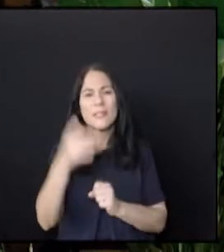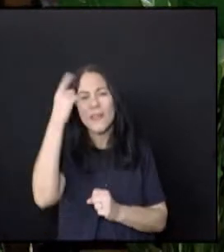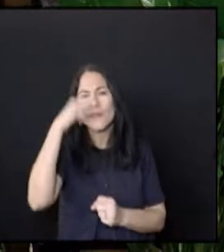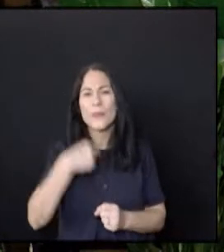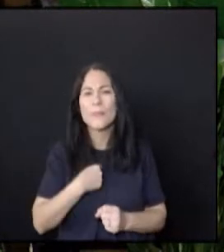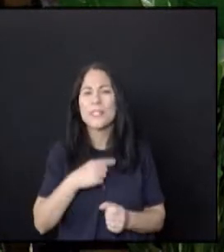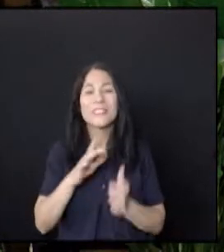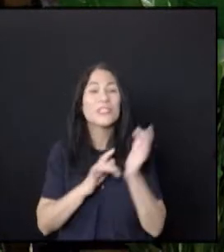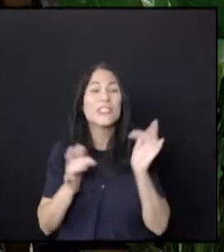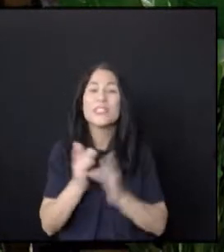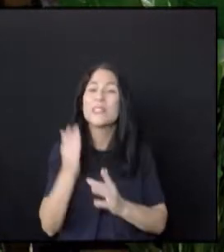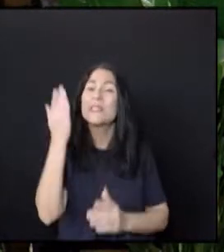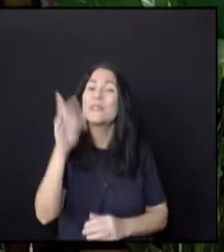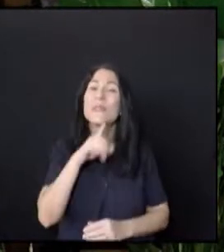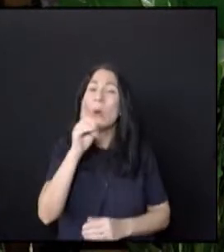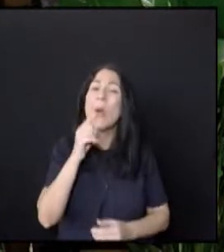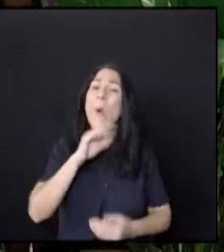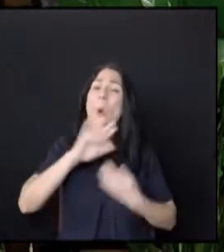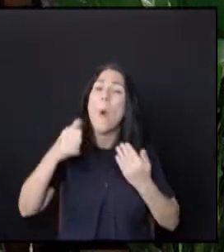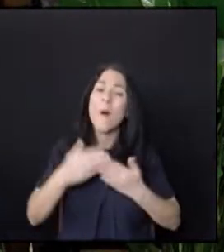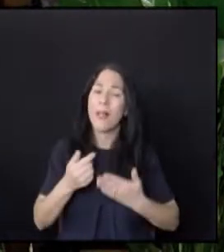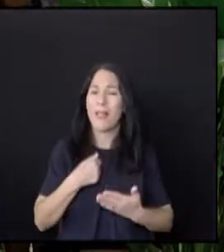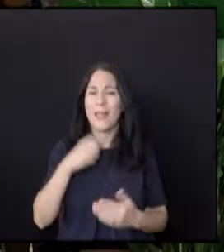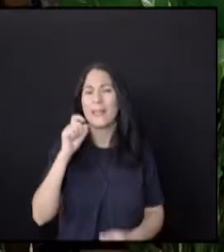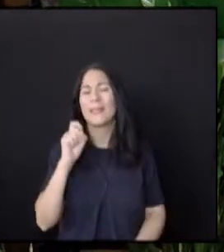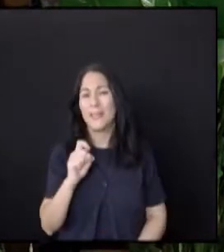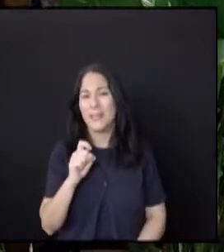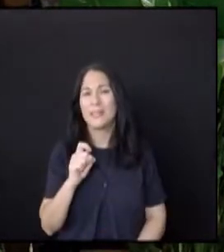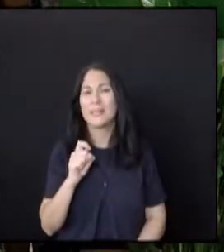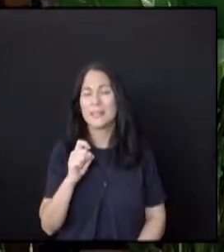Jesus, you're all I need.